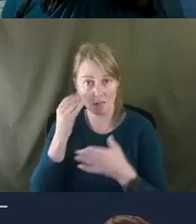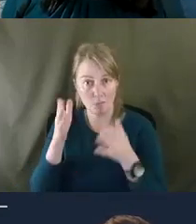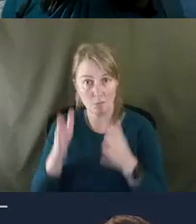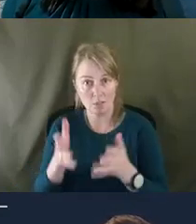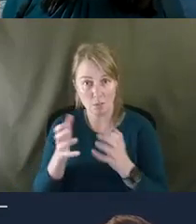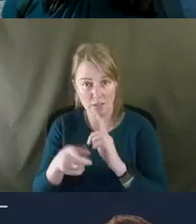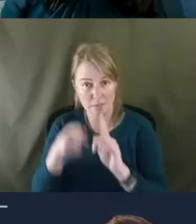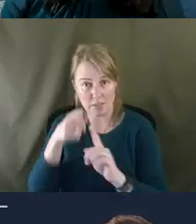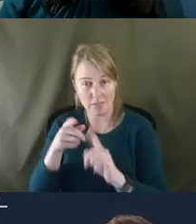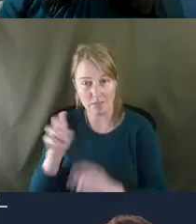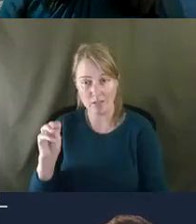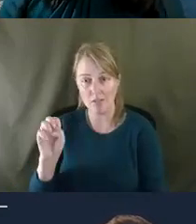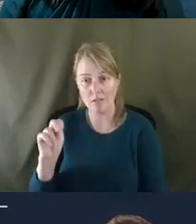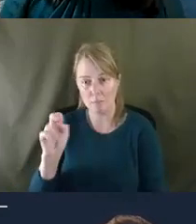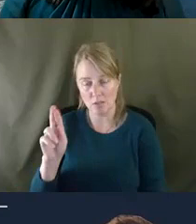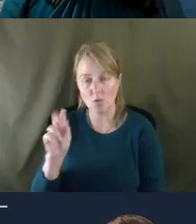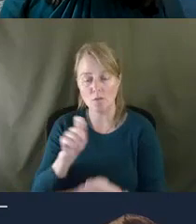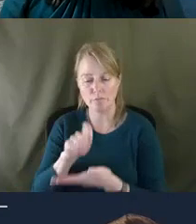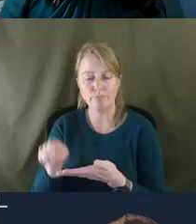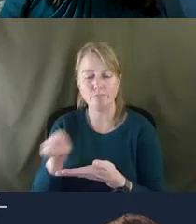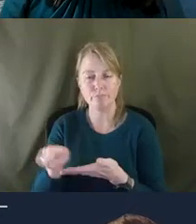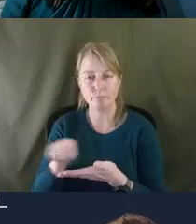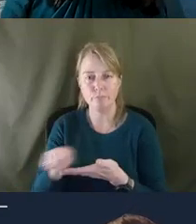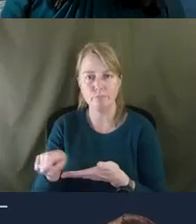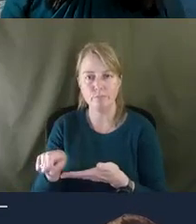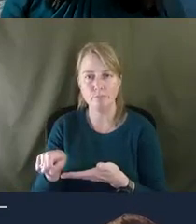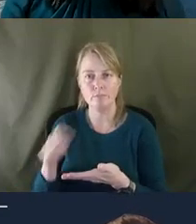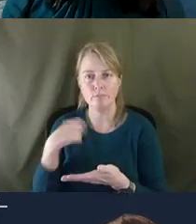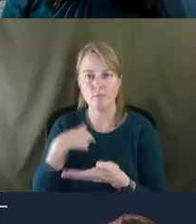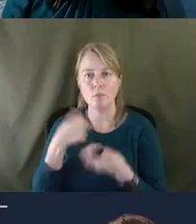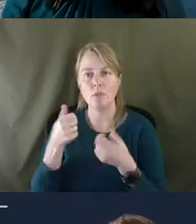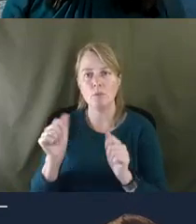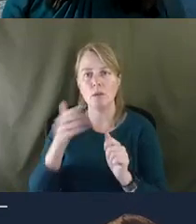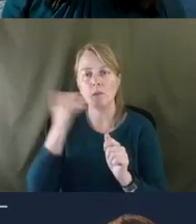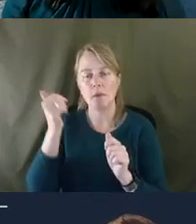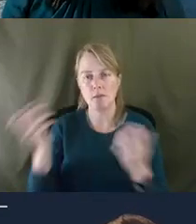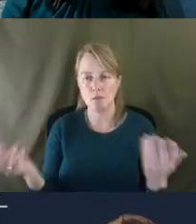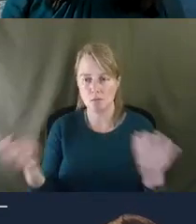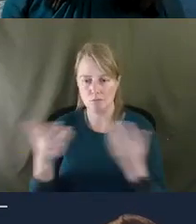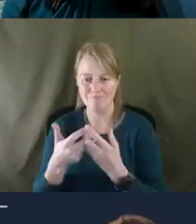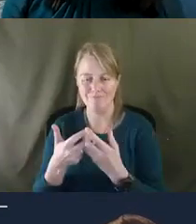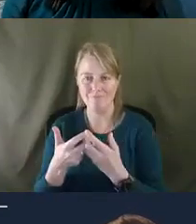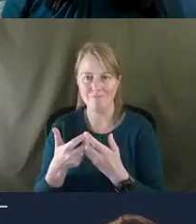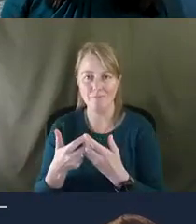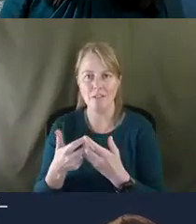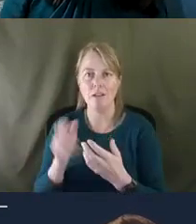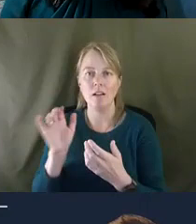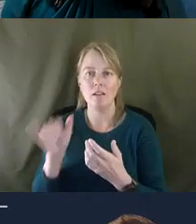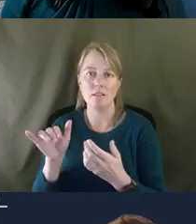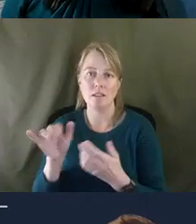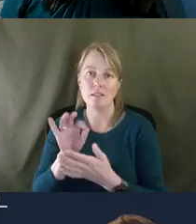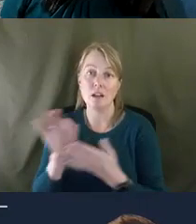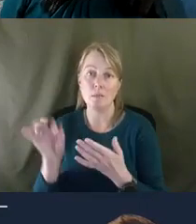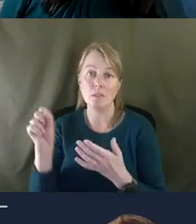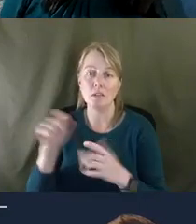as their mentor, they wrote it down, and we tried our best to make that happen. So that was an option. But